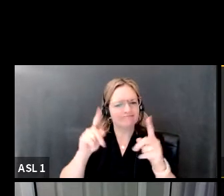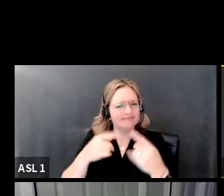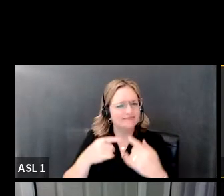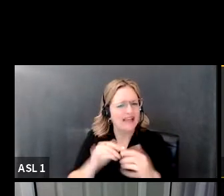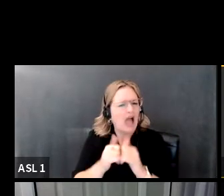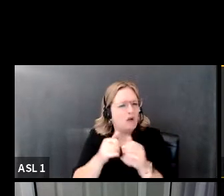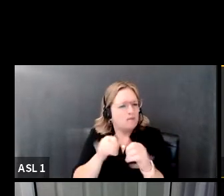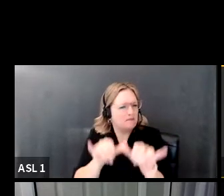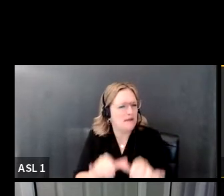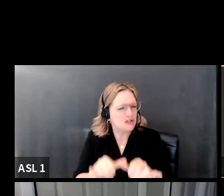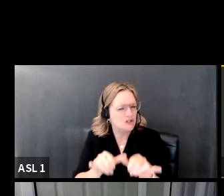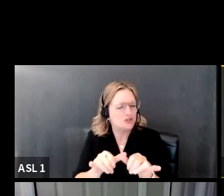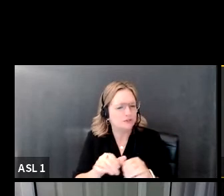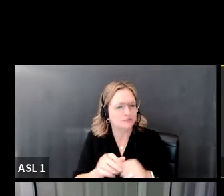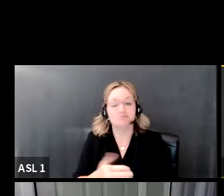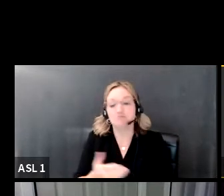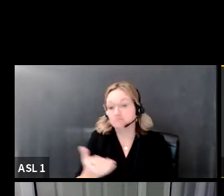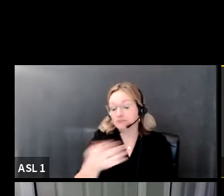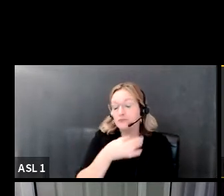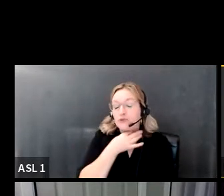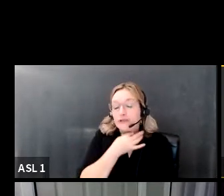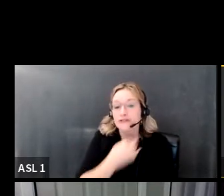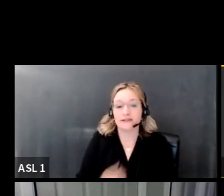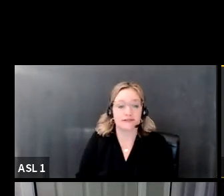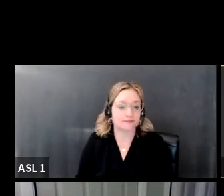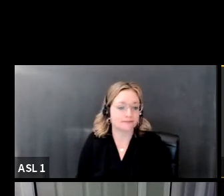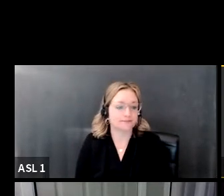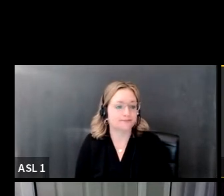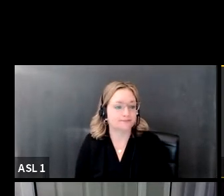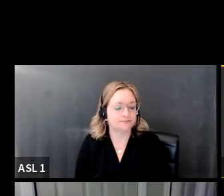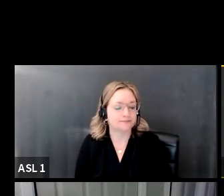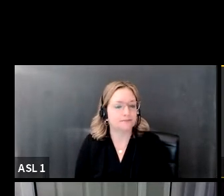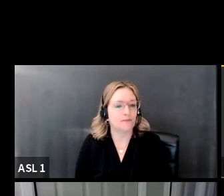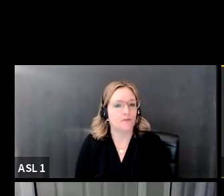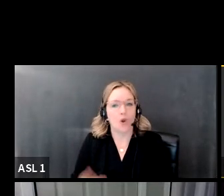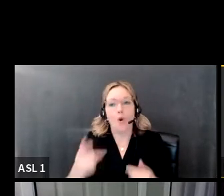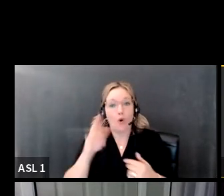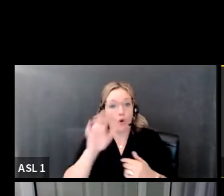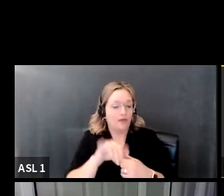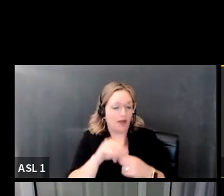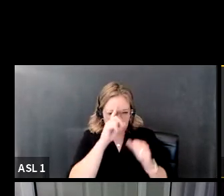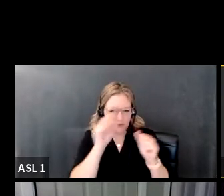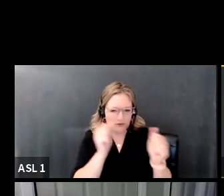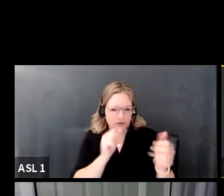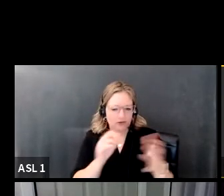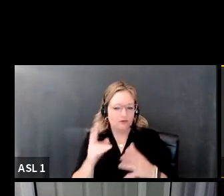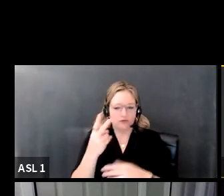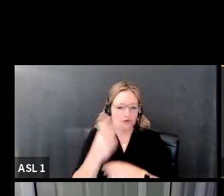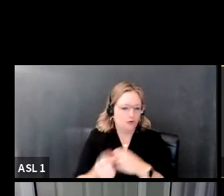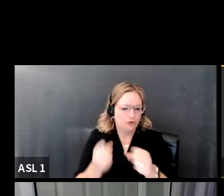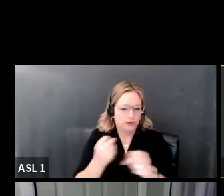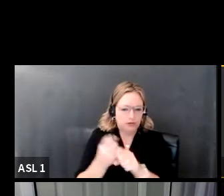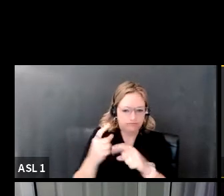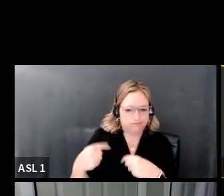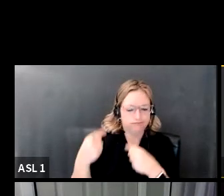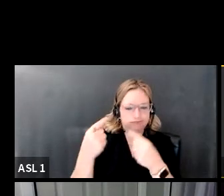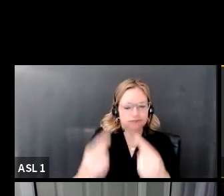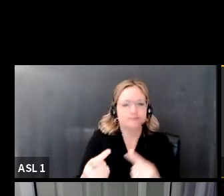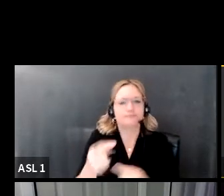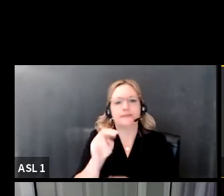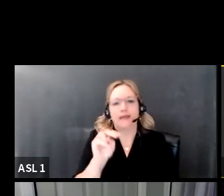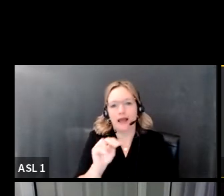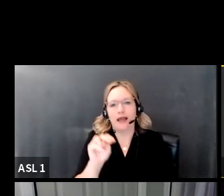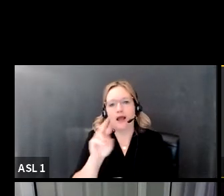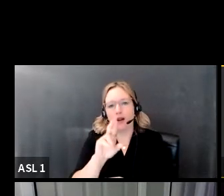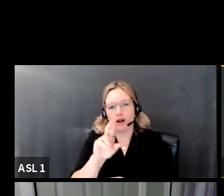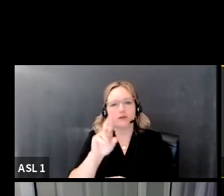thank you chair um the neighborhood policing strategy is two years old and it's a constantly evolving piece of business the nrts